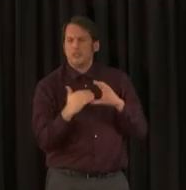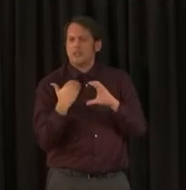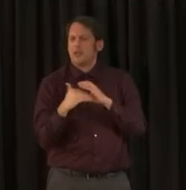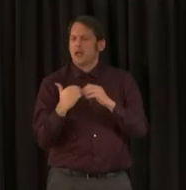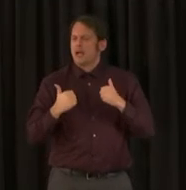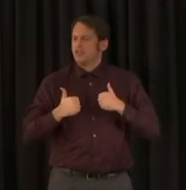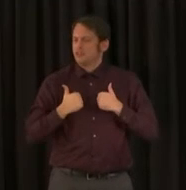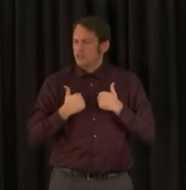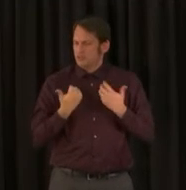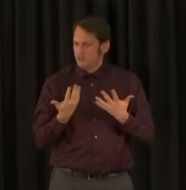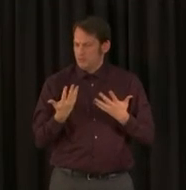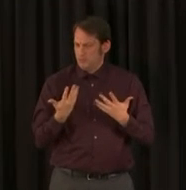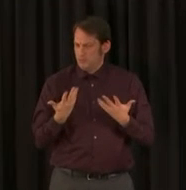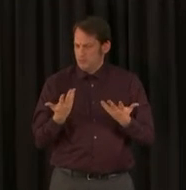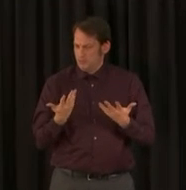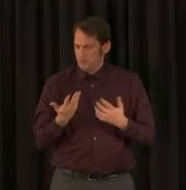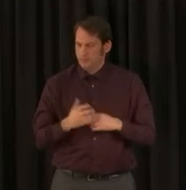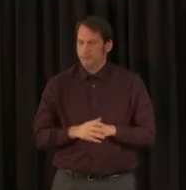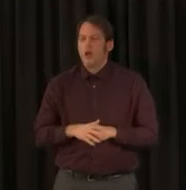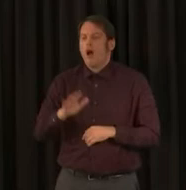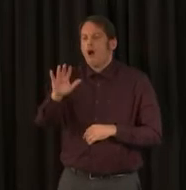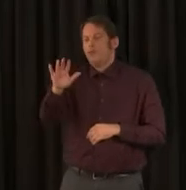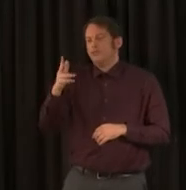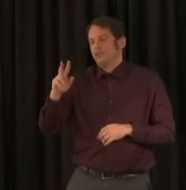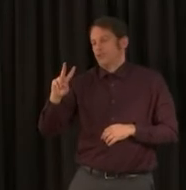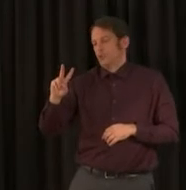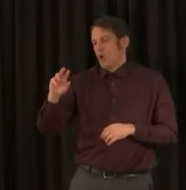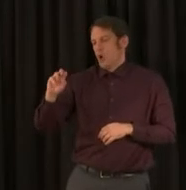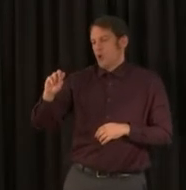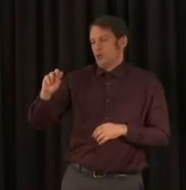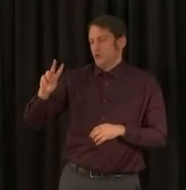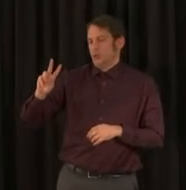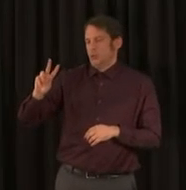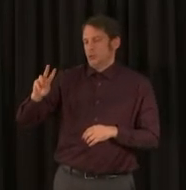listeners. Oh, okay.